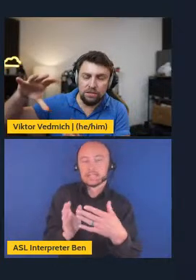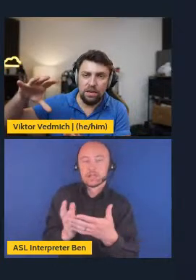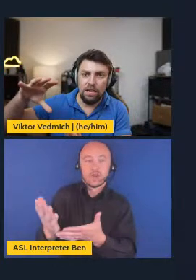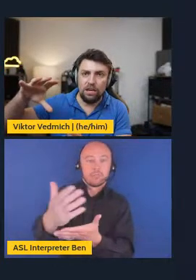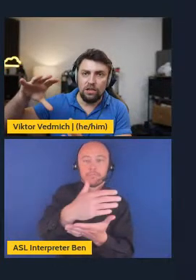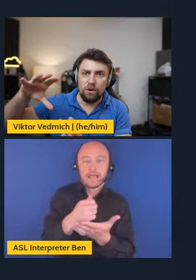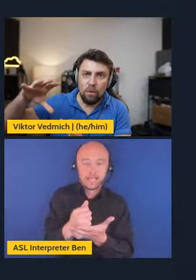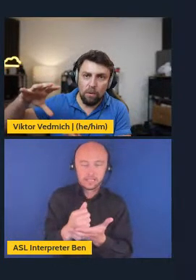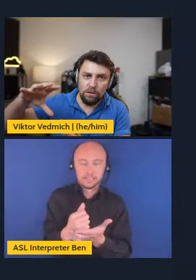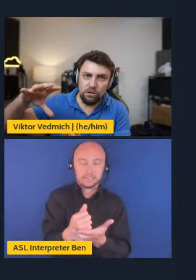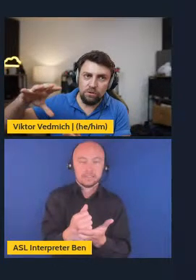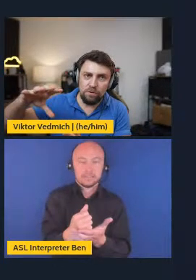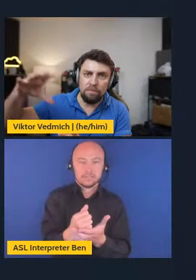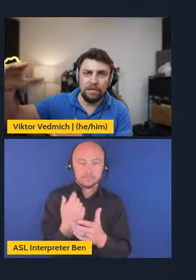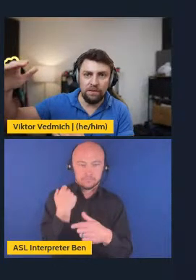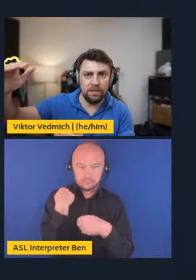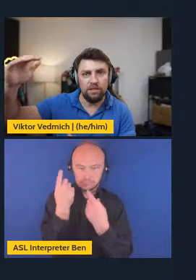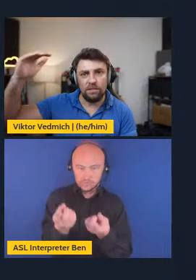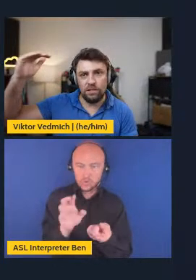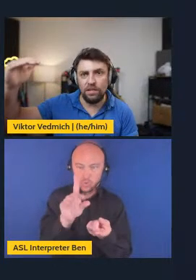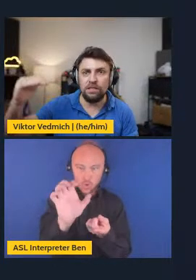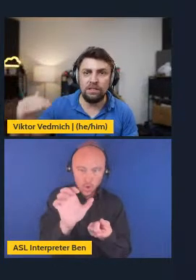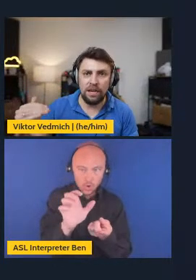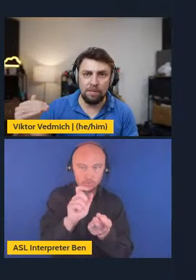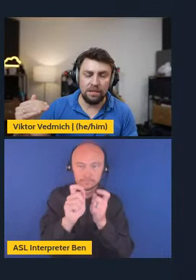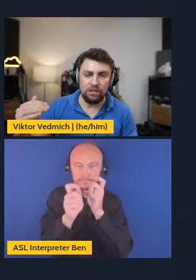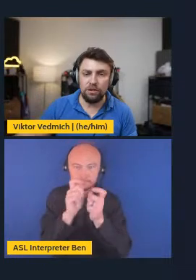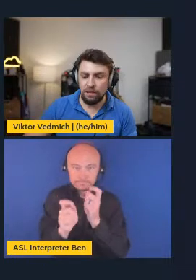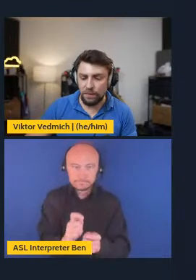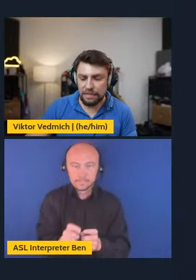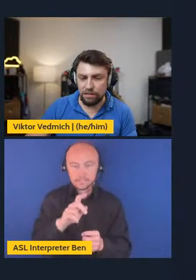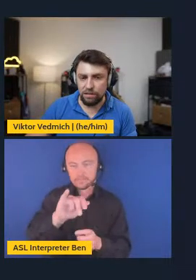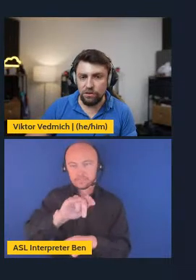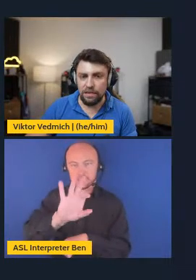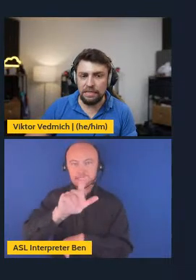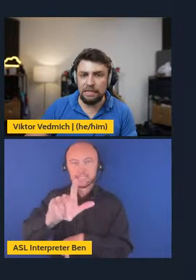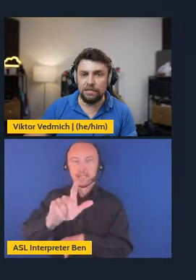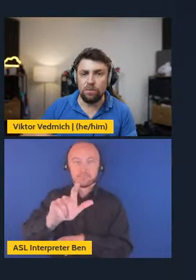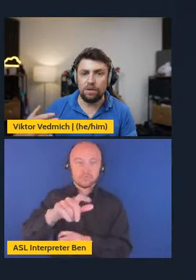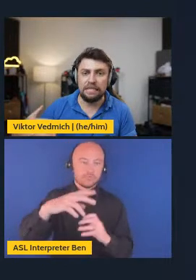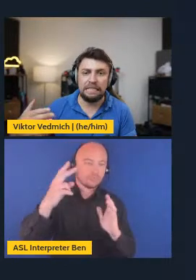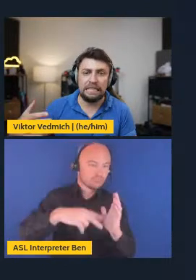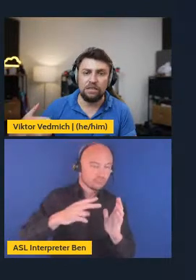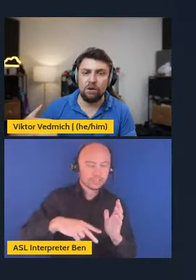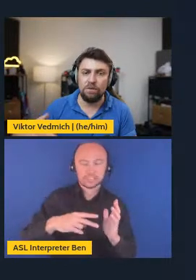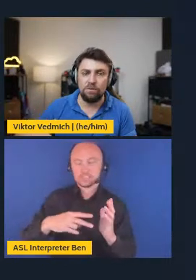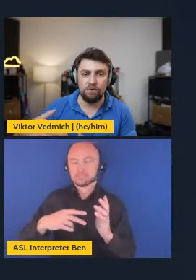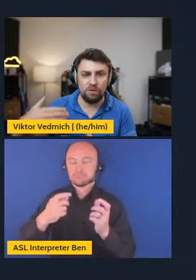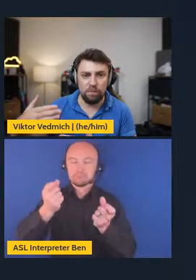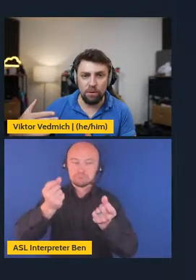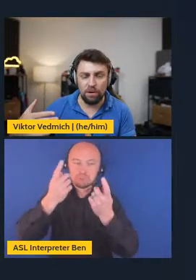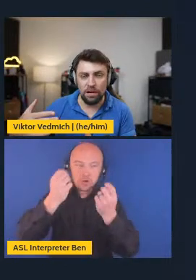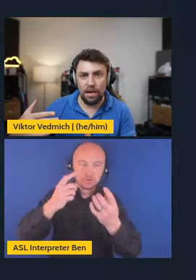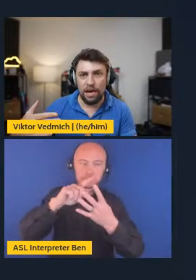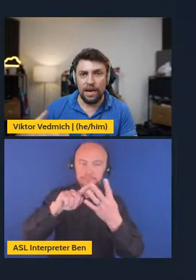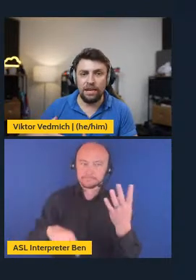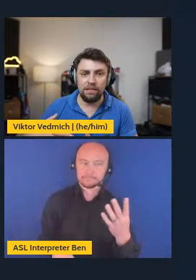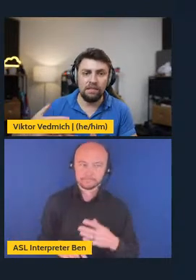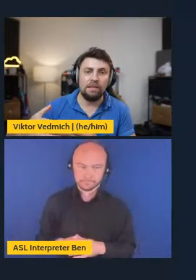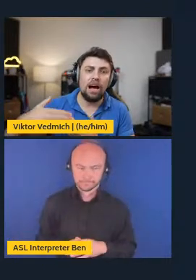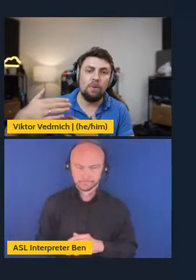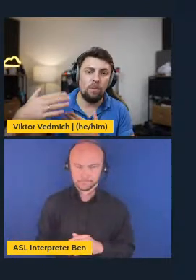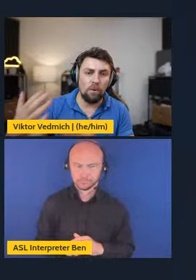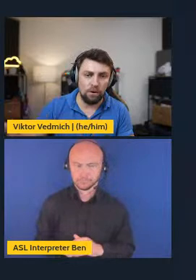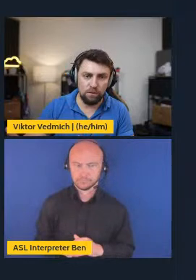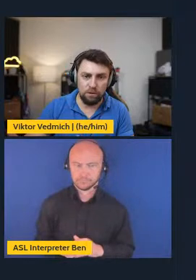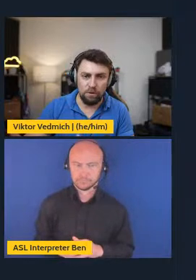since your code to manifest still in the YAML. You can read it. You can understand what exactly is going to deploy. And this is